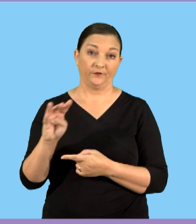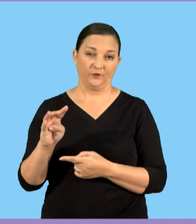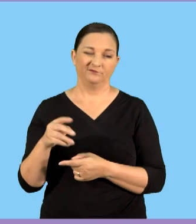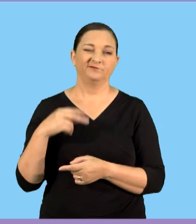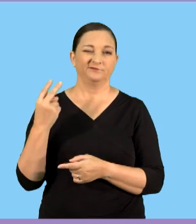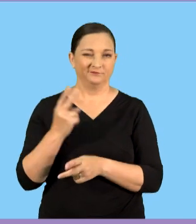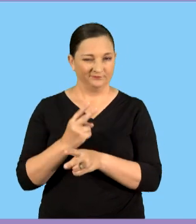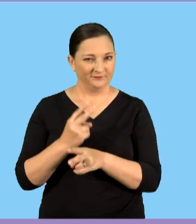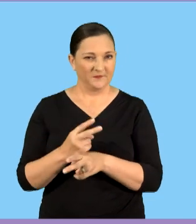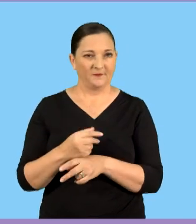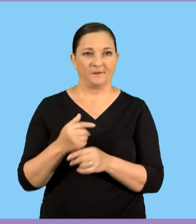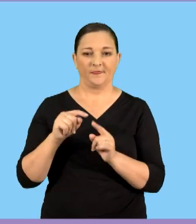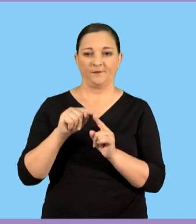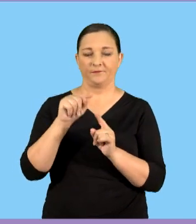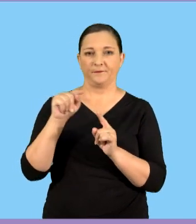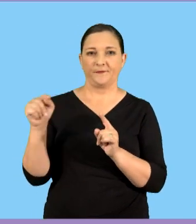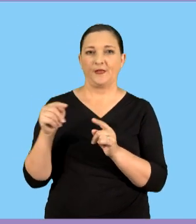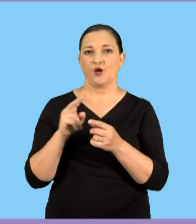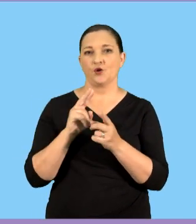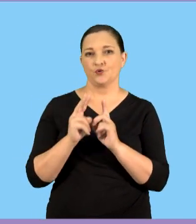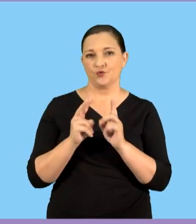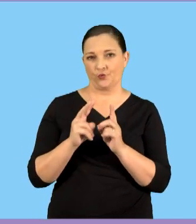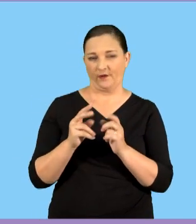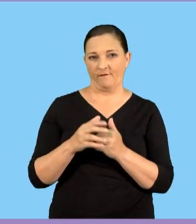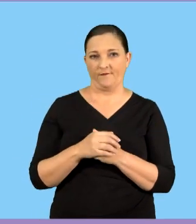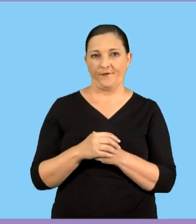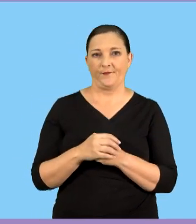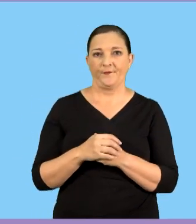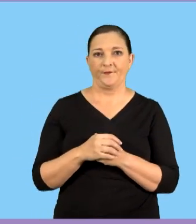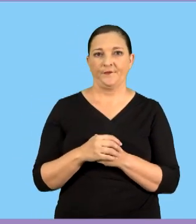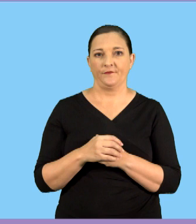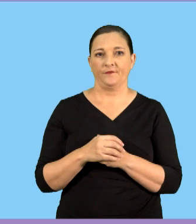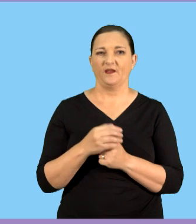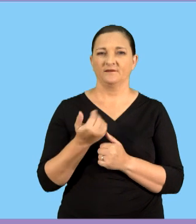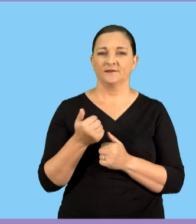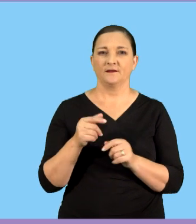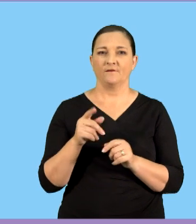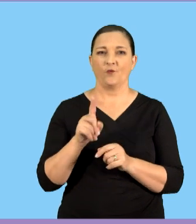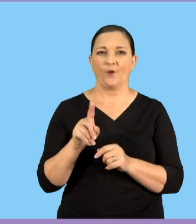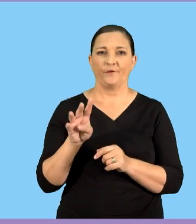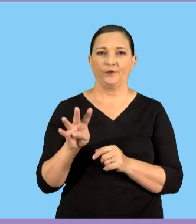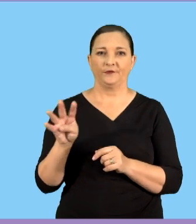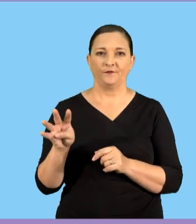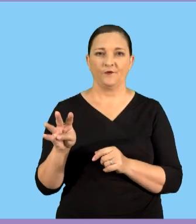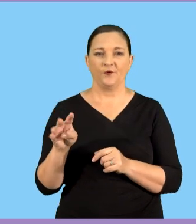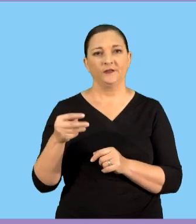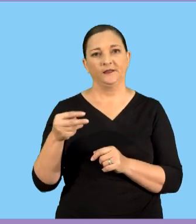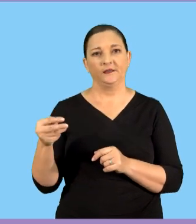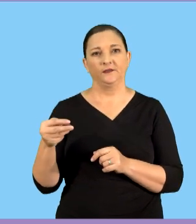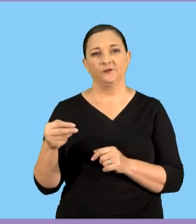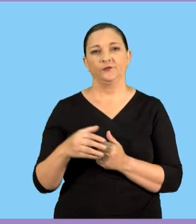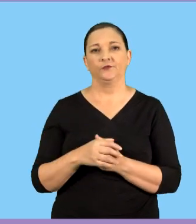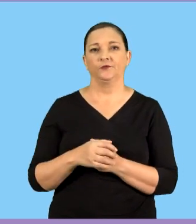root of 144? Again, this is a 12 squared as our